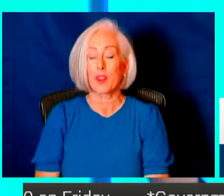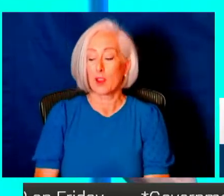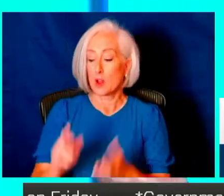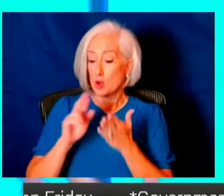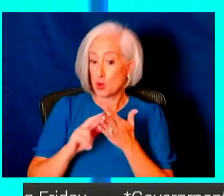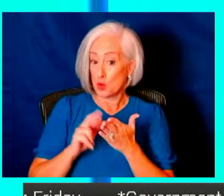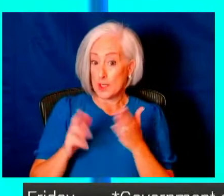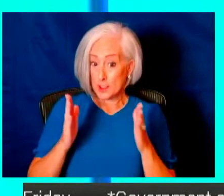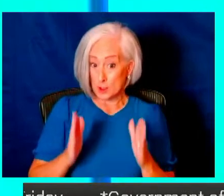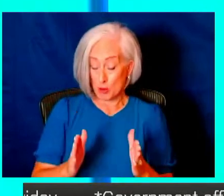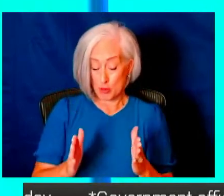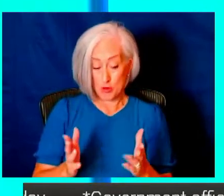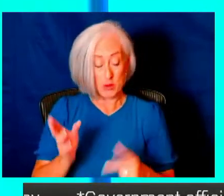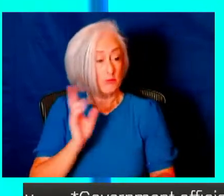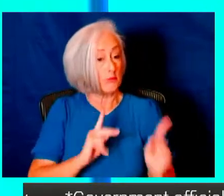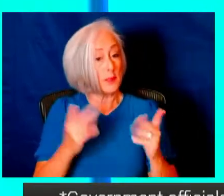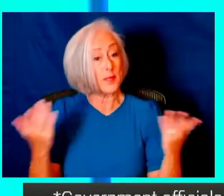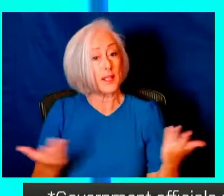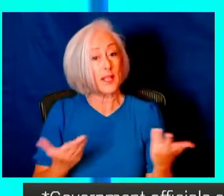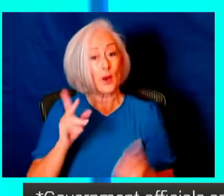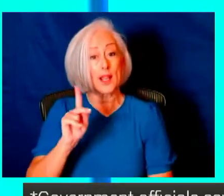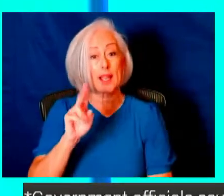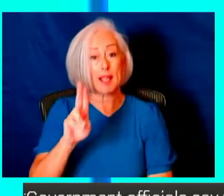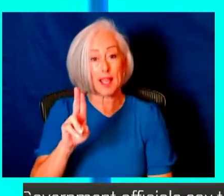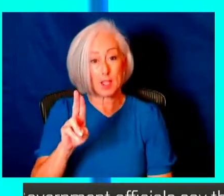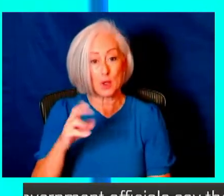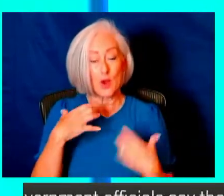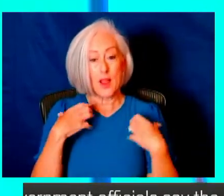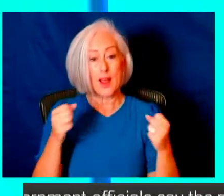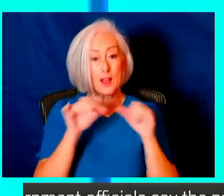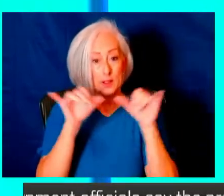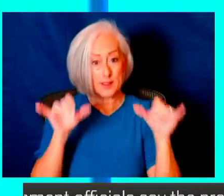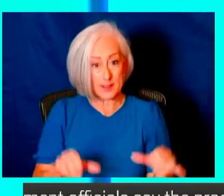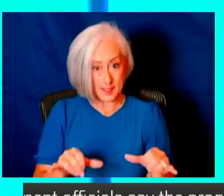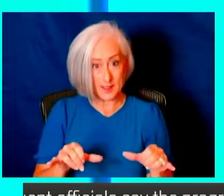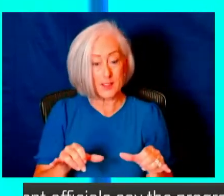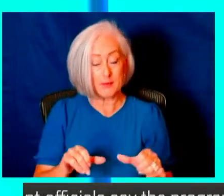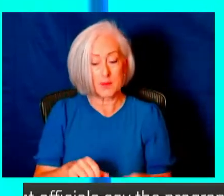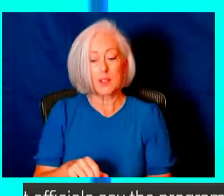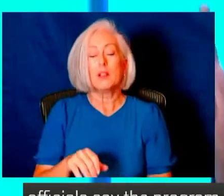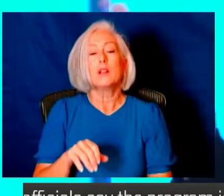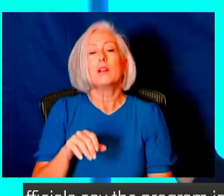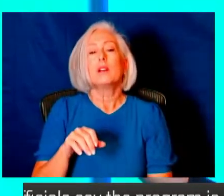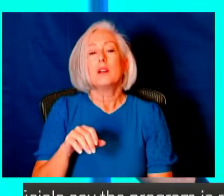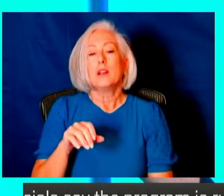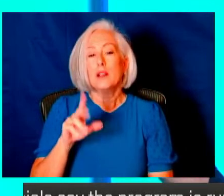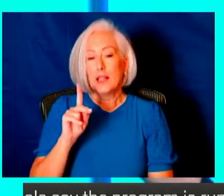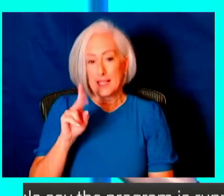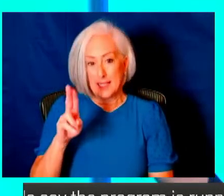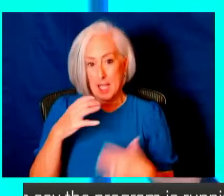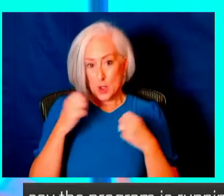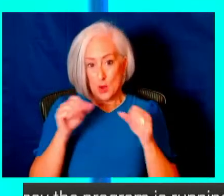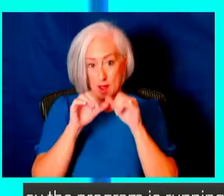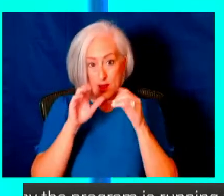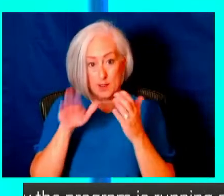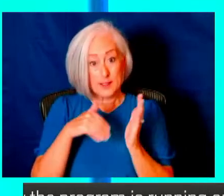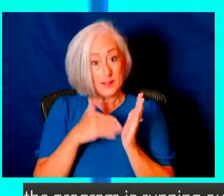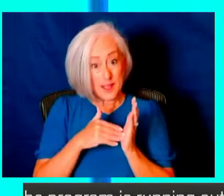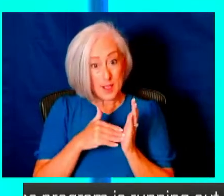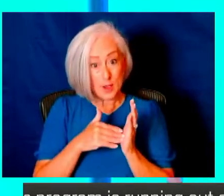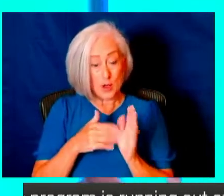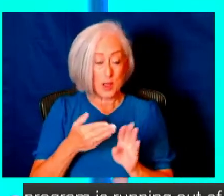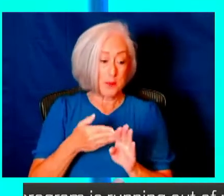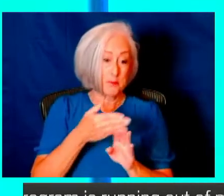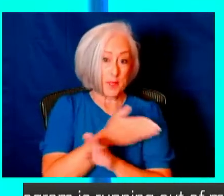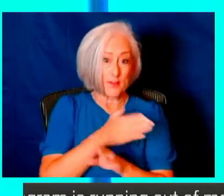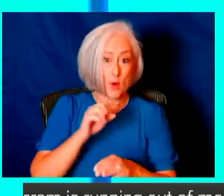here at the University of Kansas Health System and the University of Kansas Medical Center, the primary way, before the Medical News Network and Open Mics with Dr.